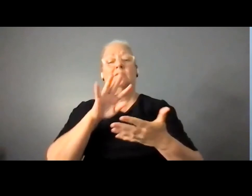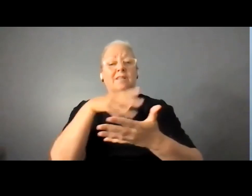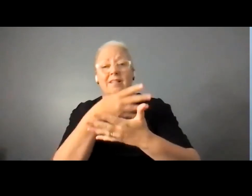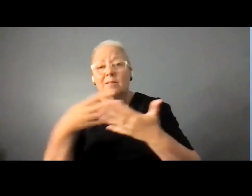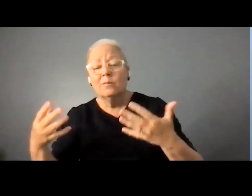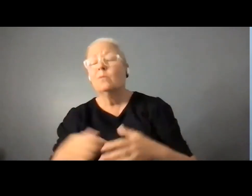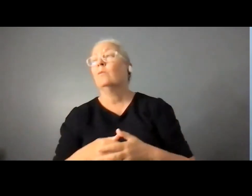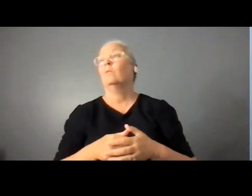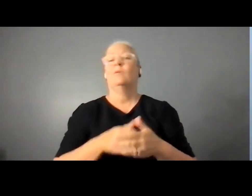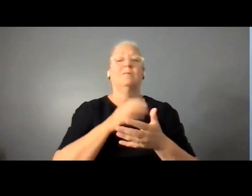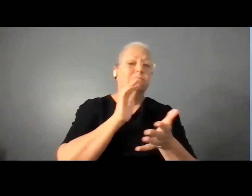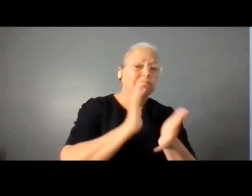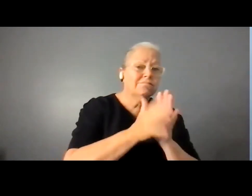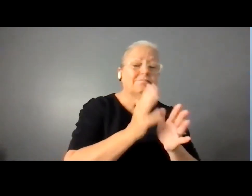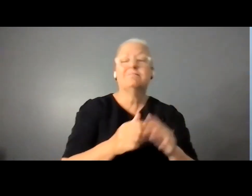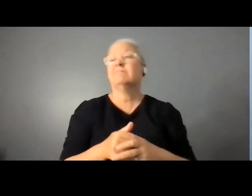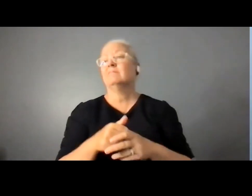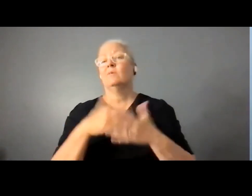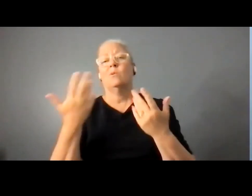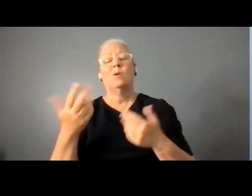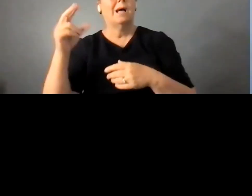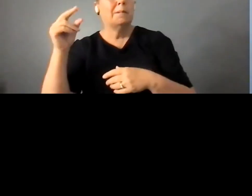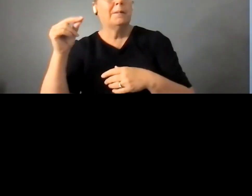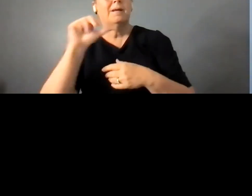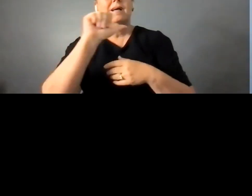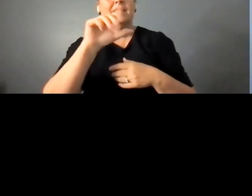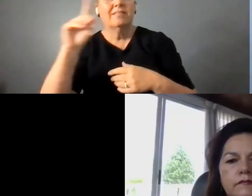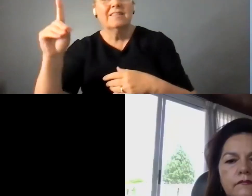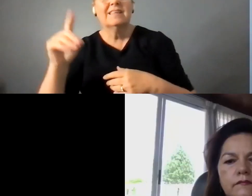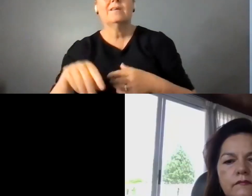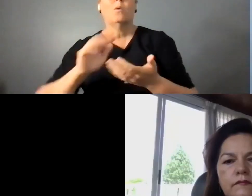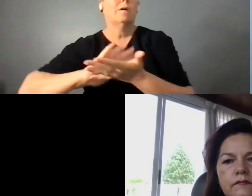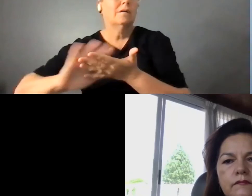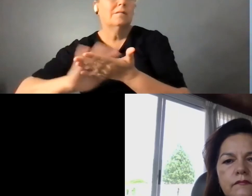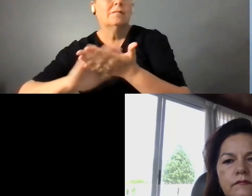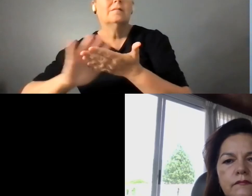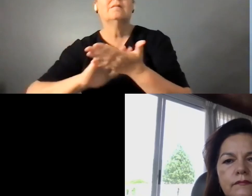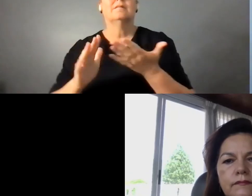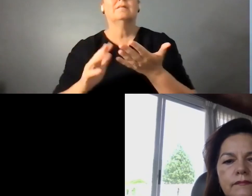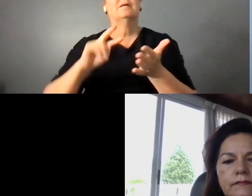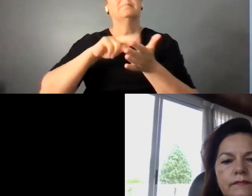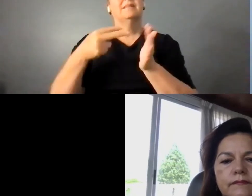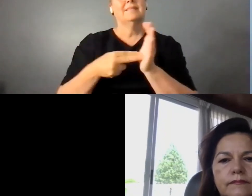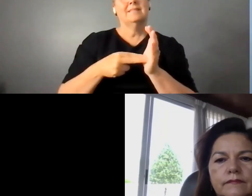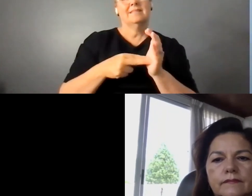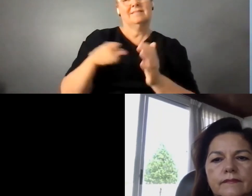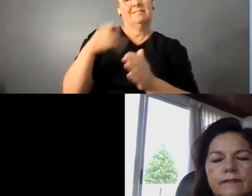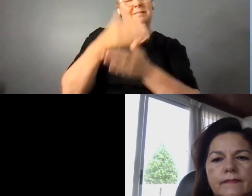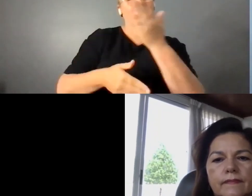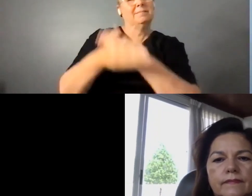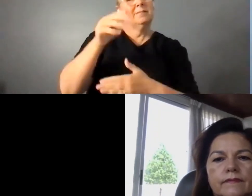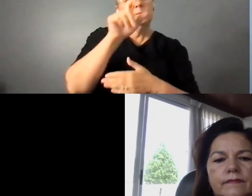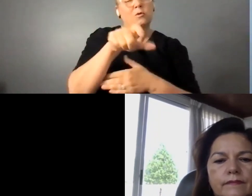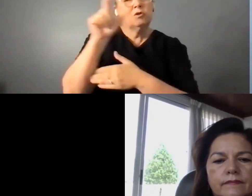auto description, which limits the person with disability or with audio